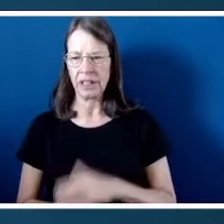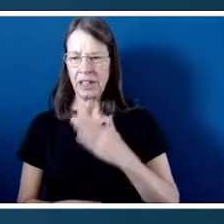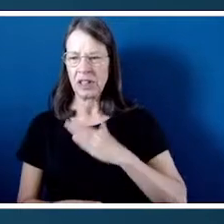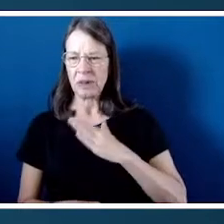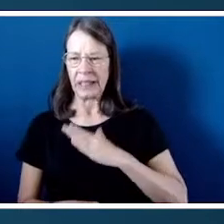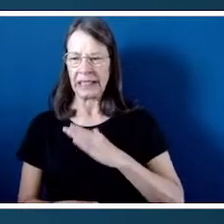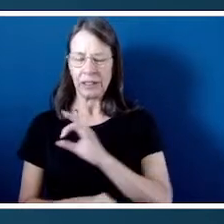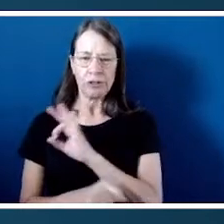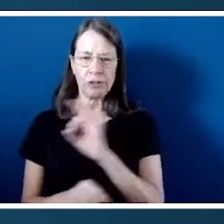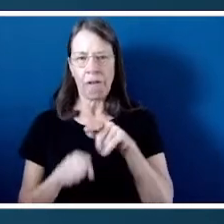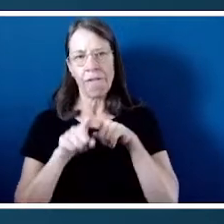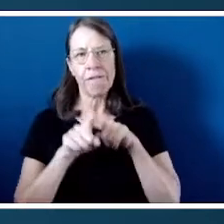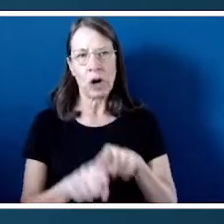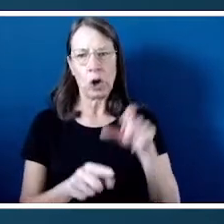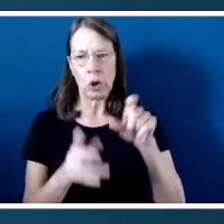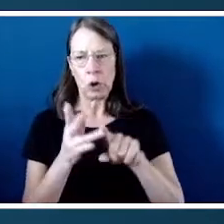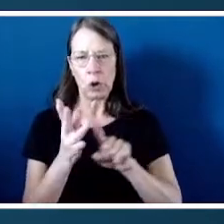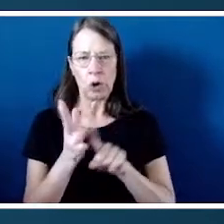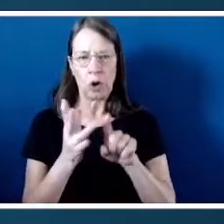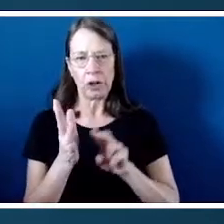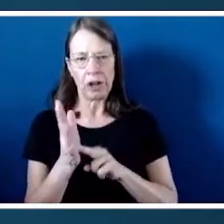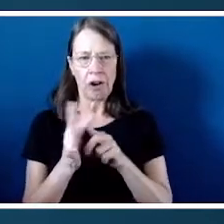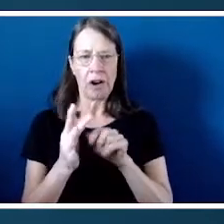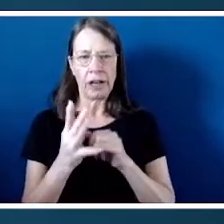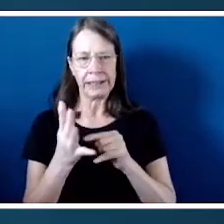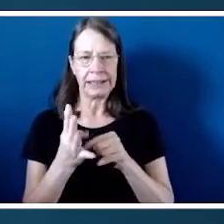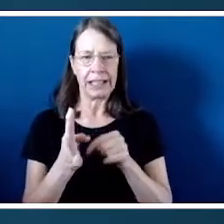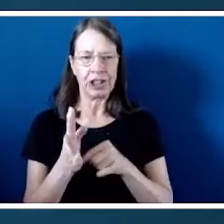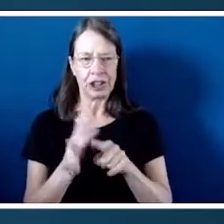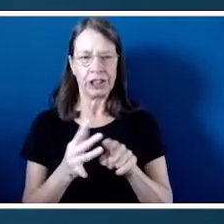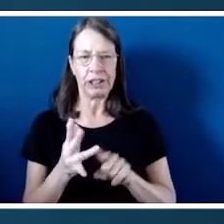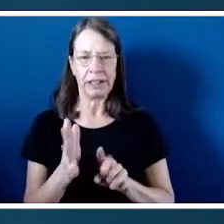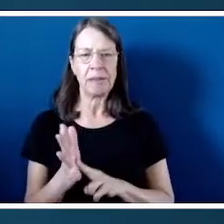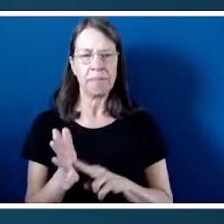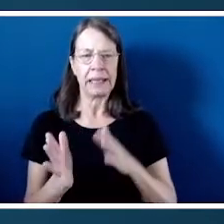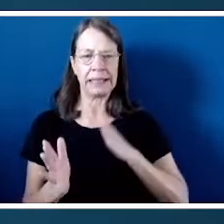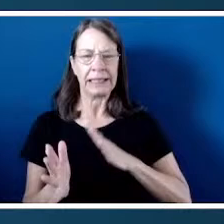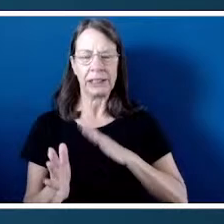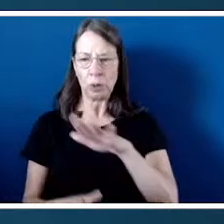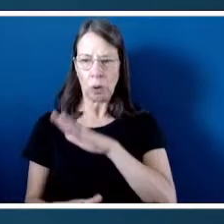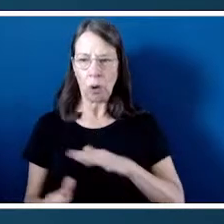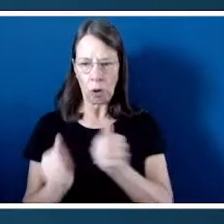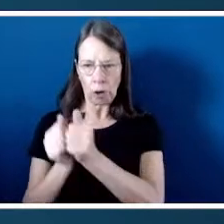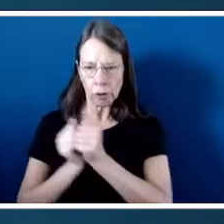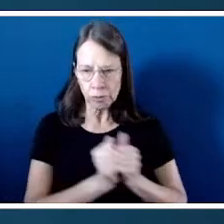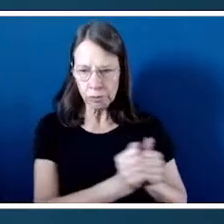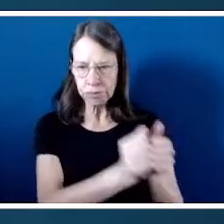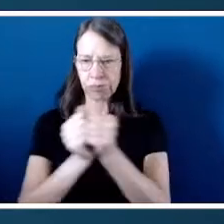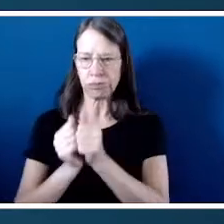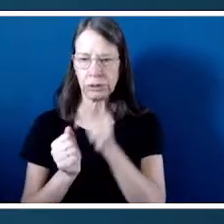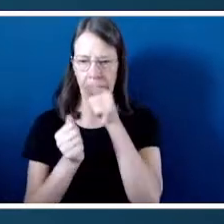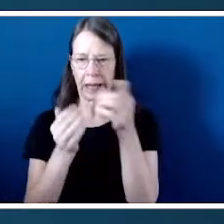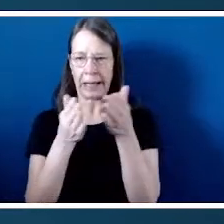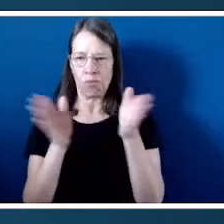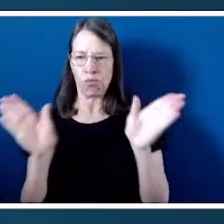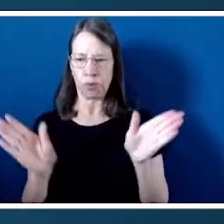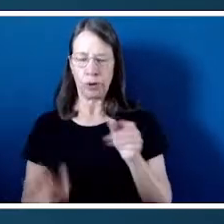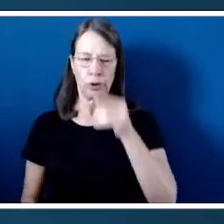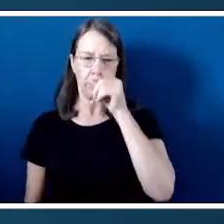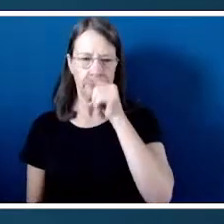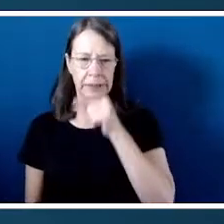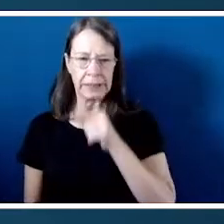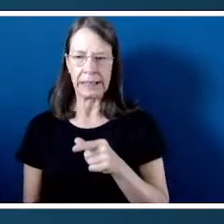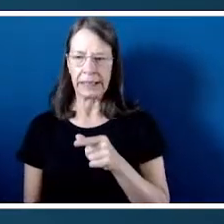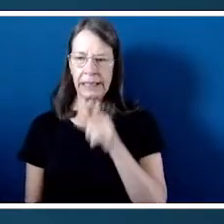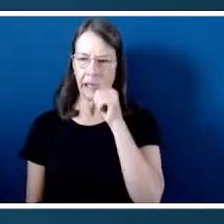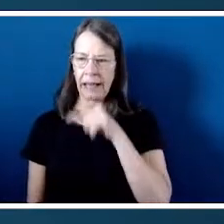not parallel to them. Be persistent in broadening the spaces for Pacific Islanders to shape and lead the development